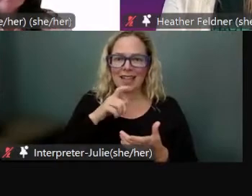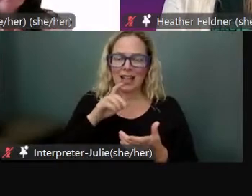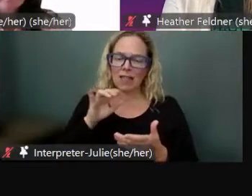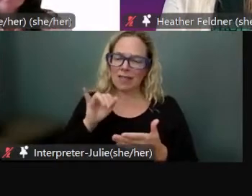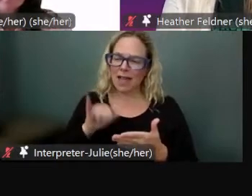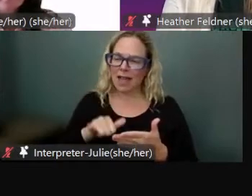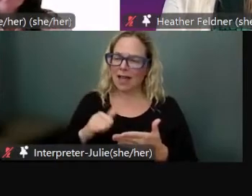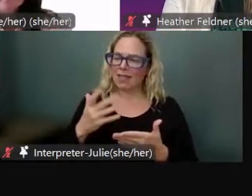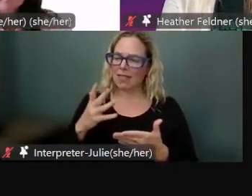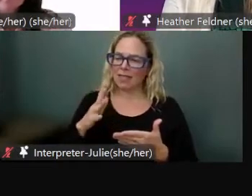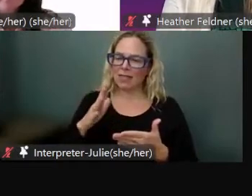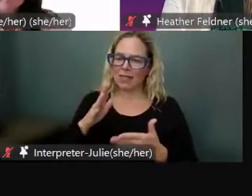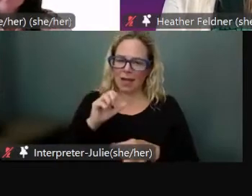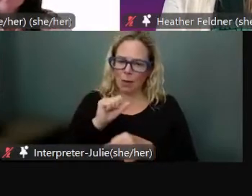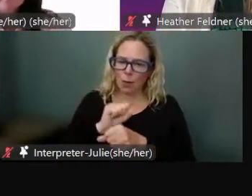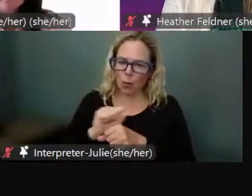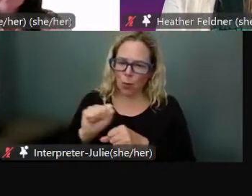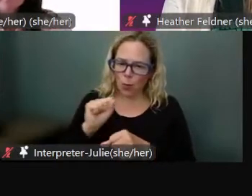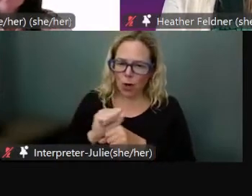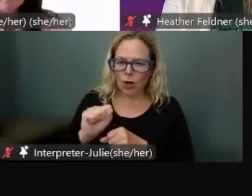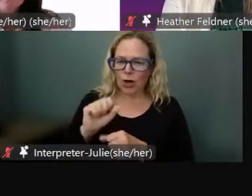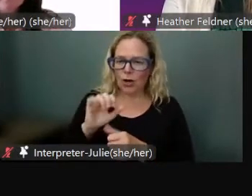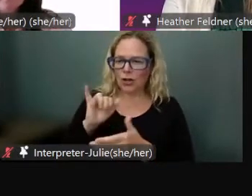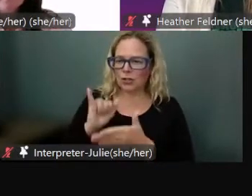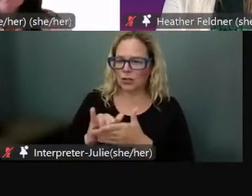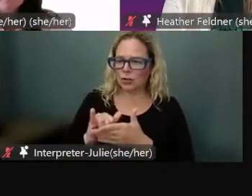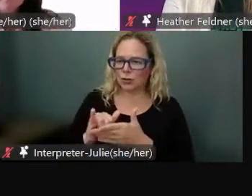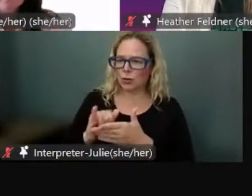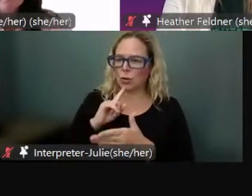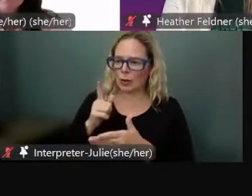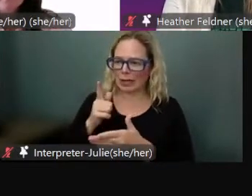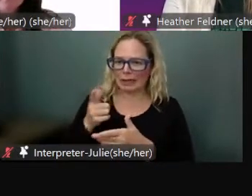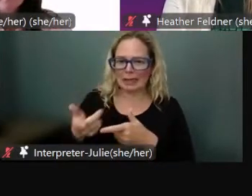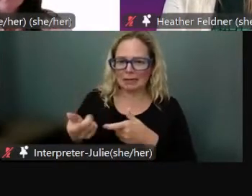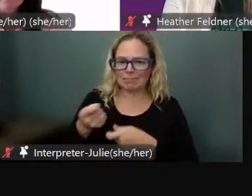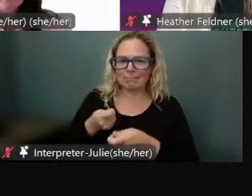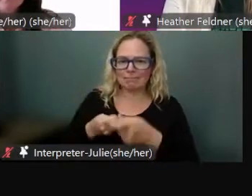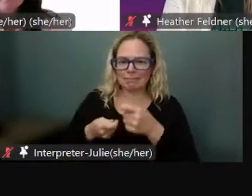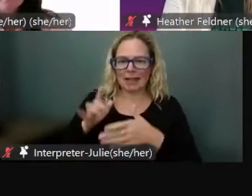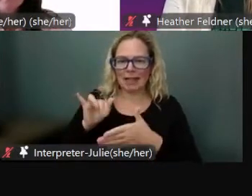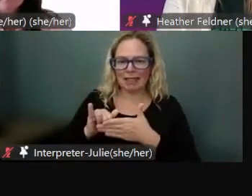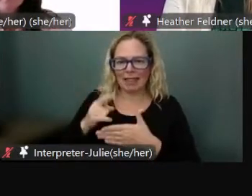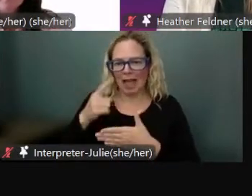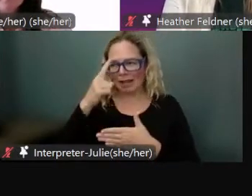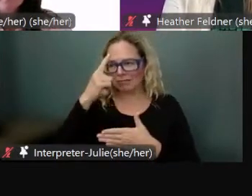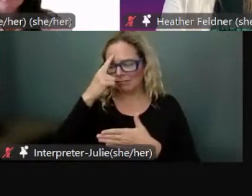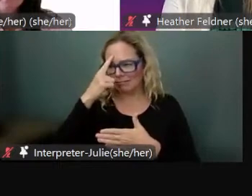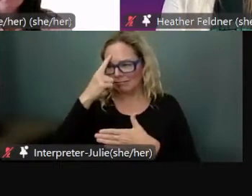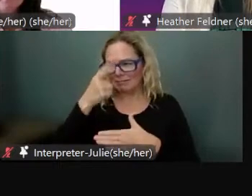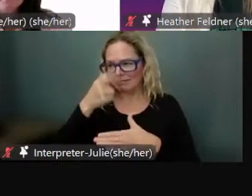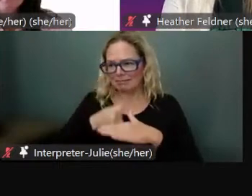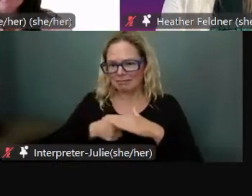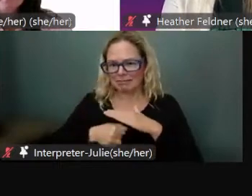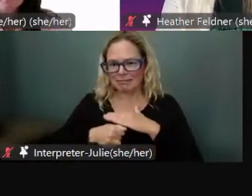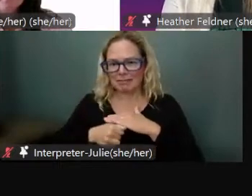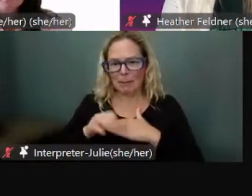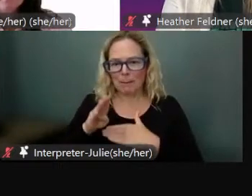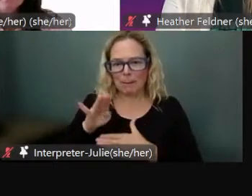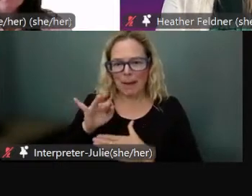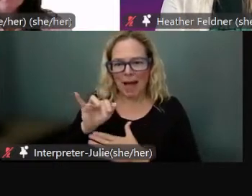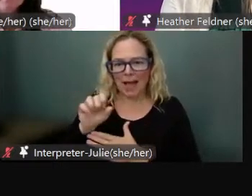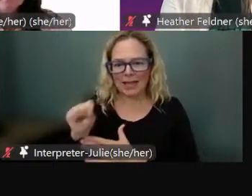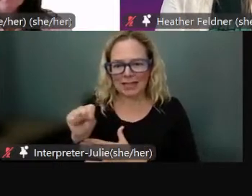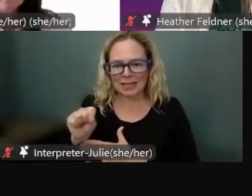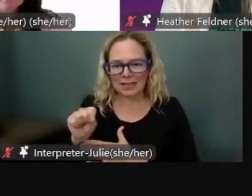deep unconscious biases. Or it could be that with renewed language and a better understanding of the concepts